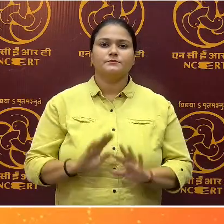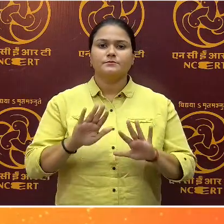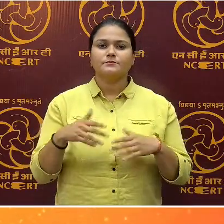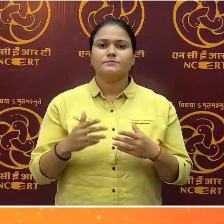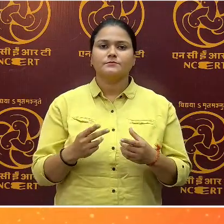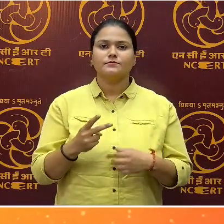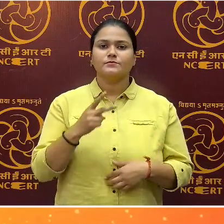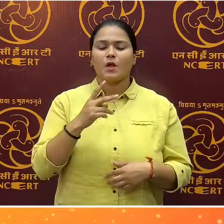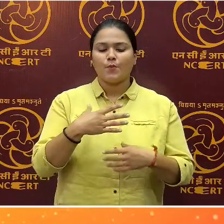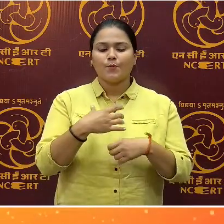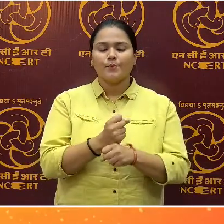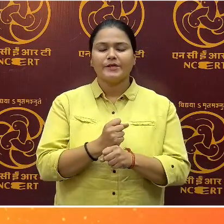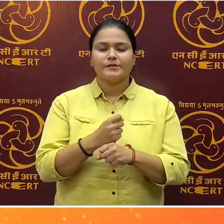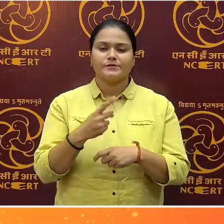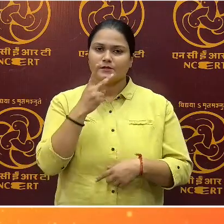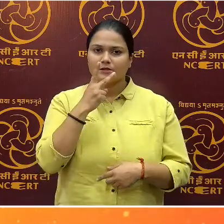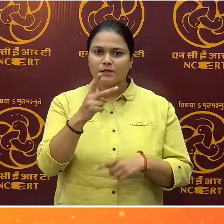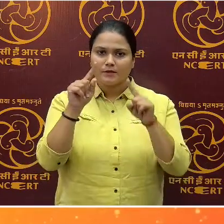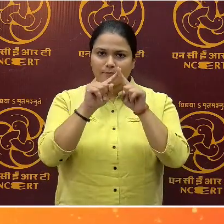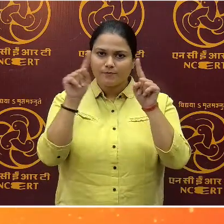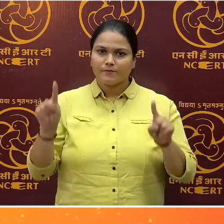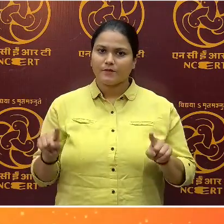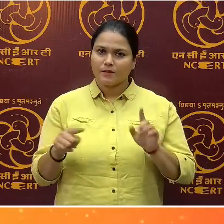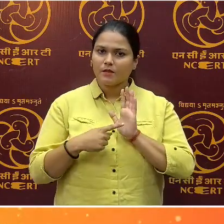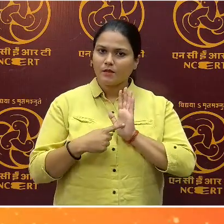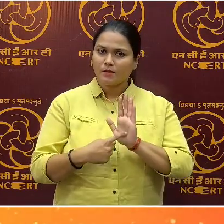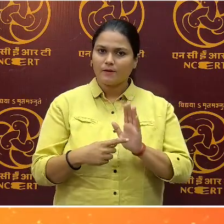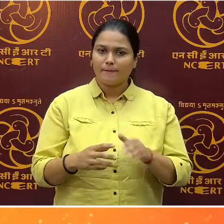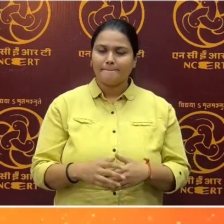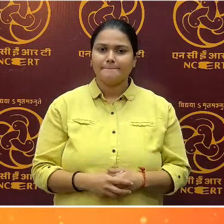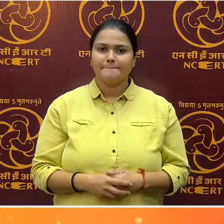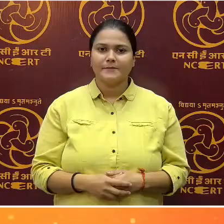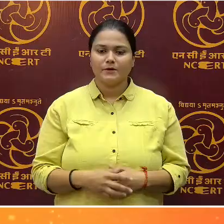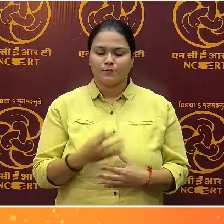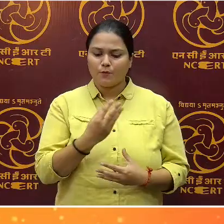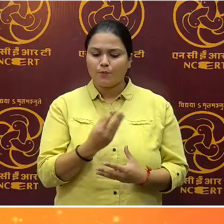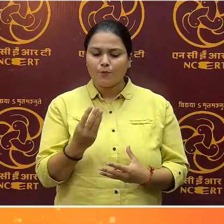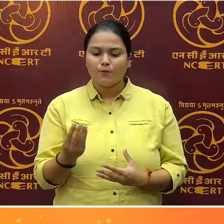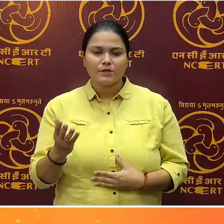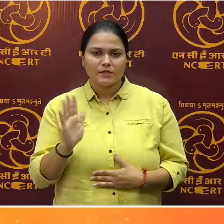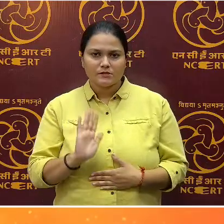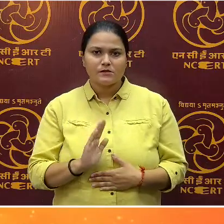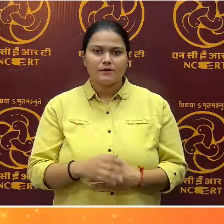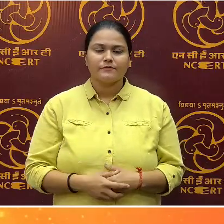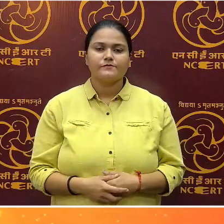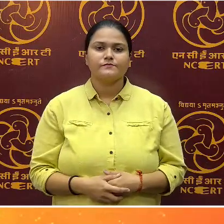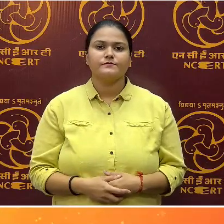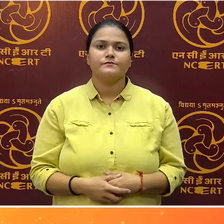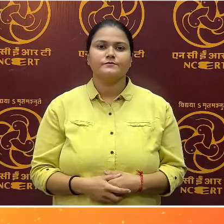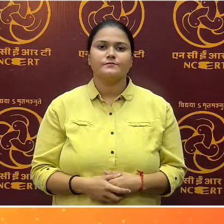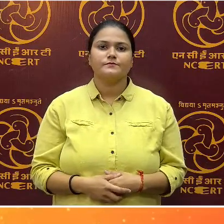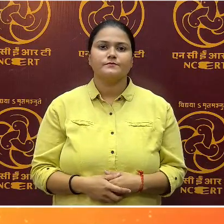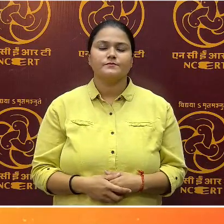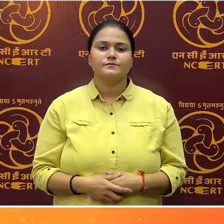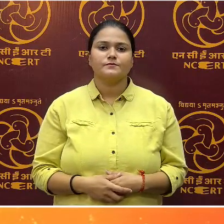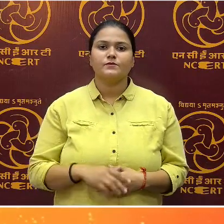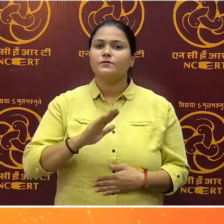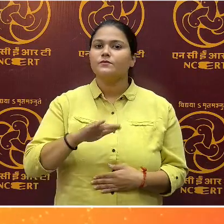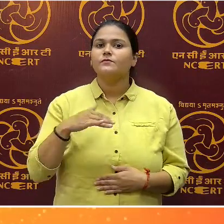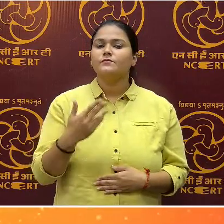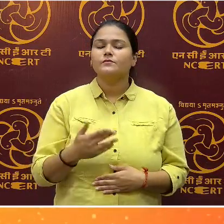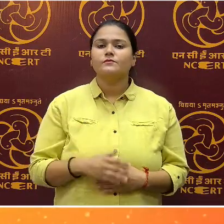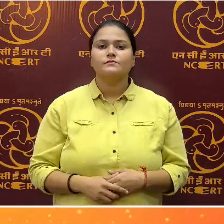solution is prepared. Okay, so we have these solutes with us. And then we